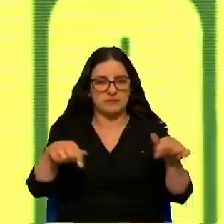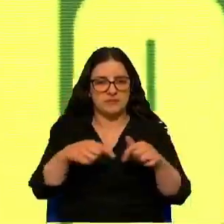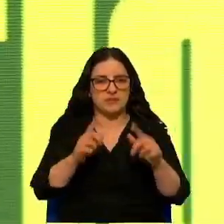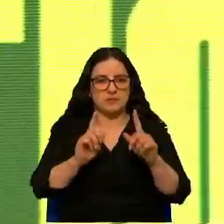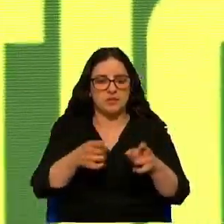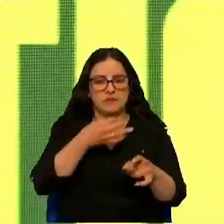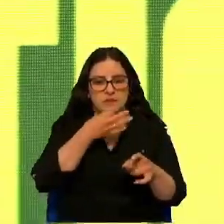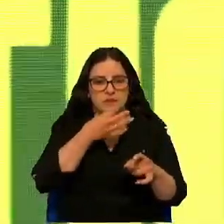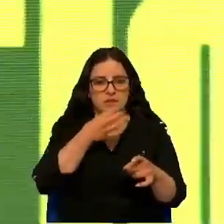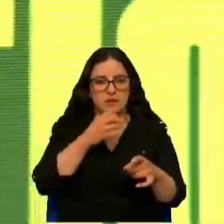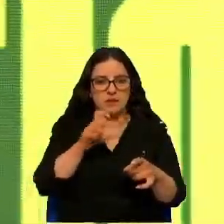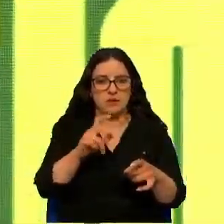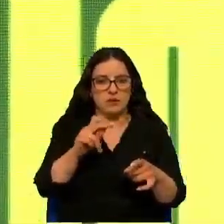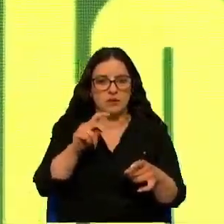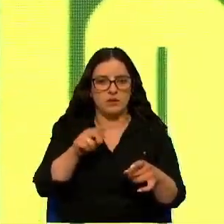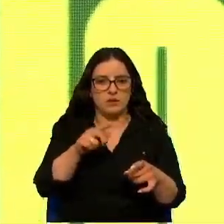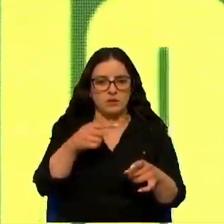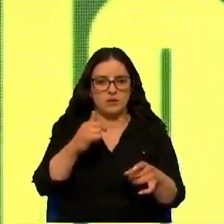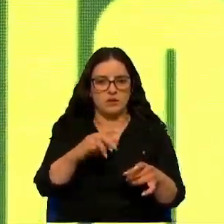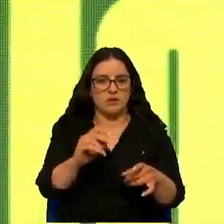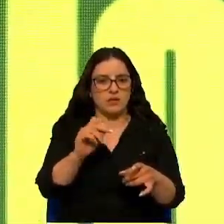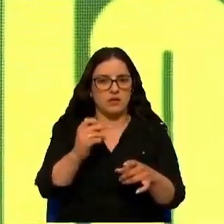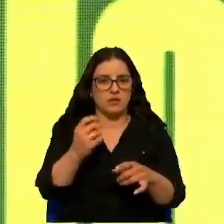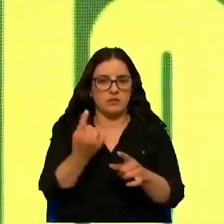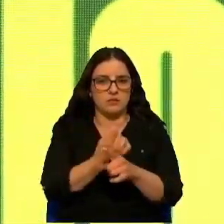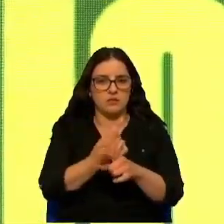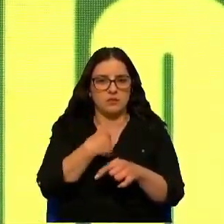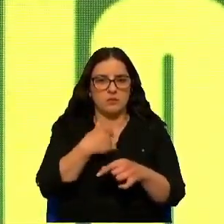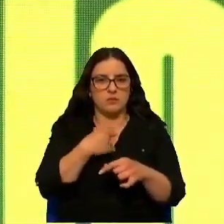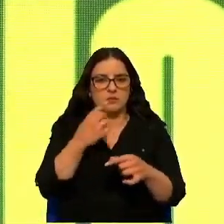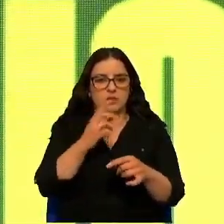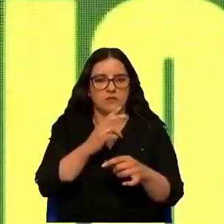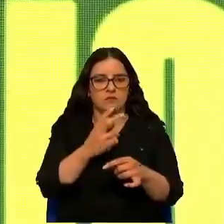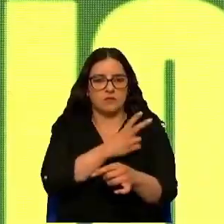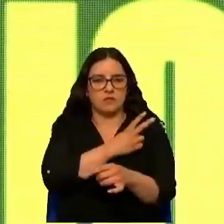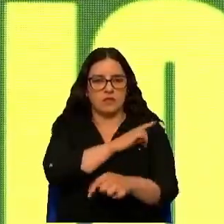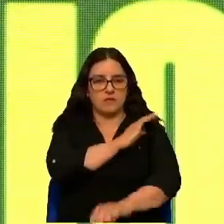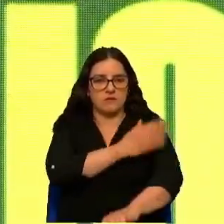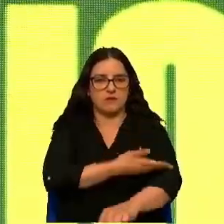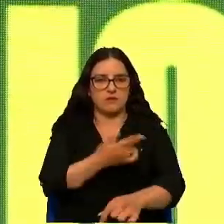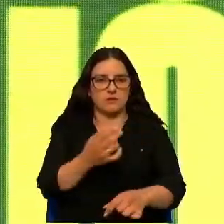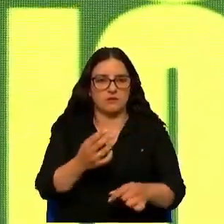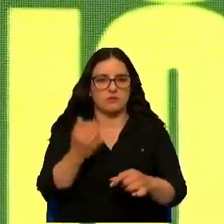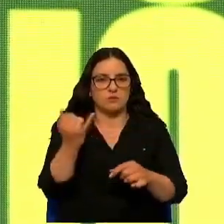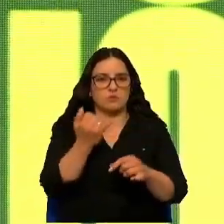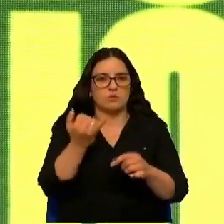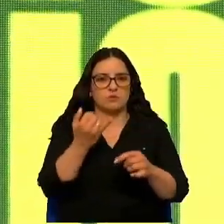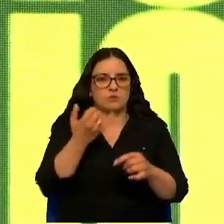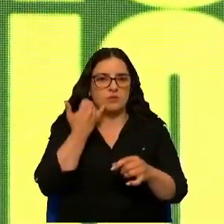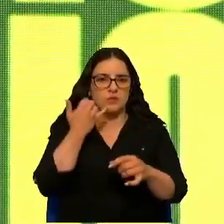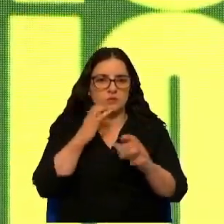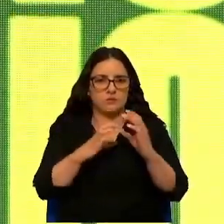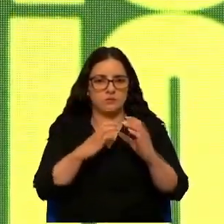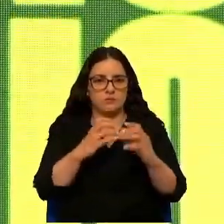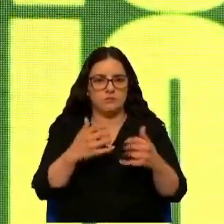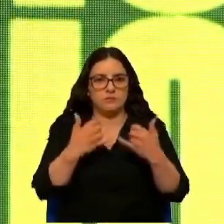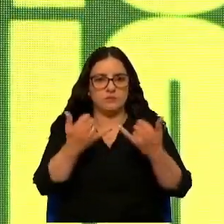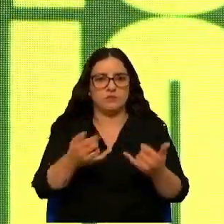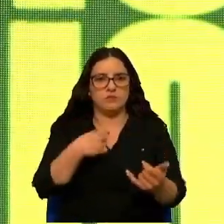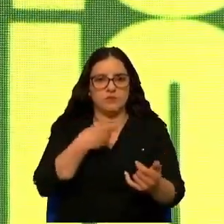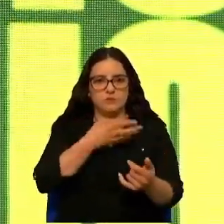about 10 people in this room. We're going to speak about quantum communication. I'm a professor at the University